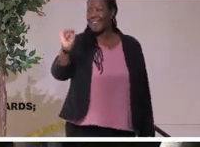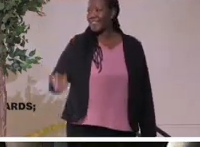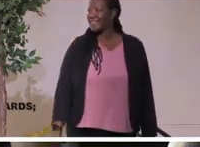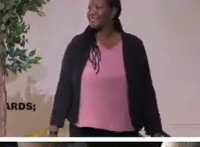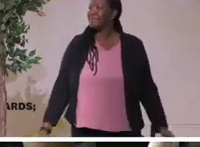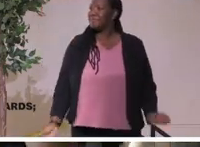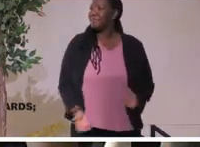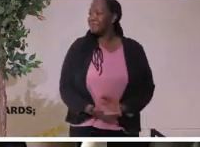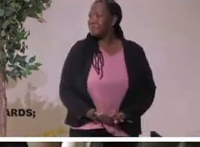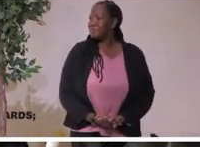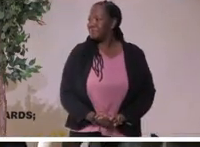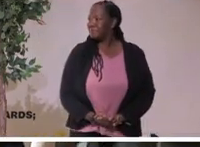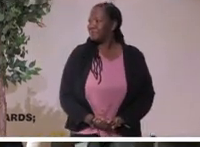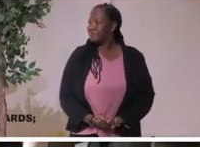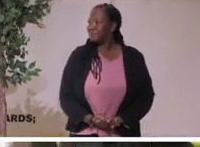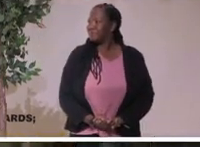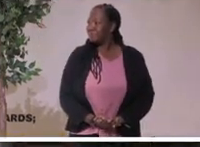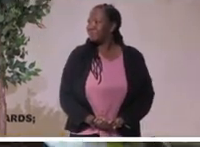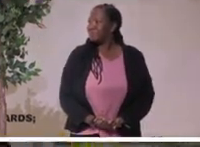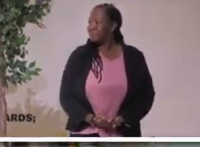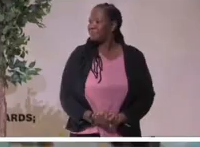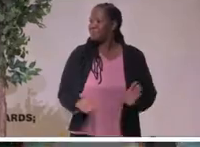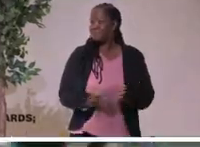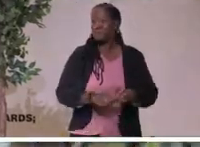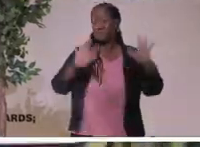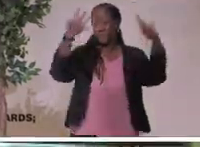Poochie Golf Song.